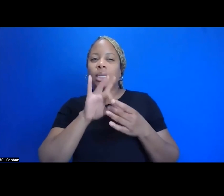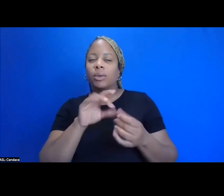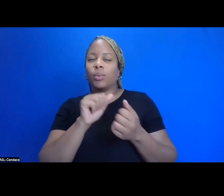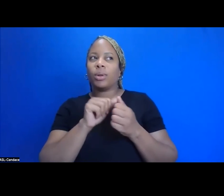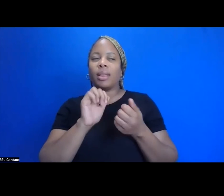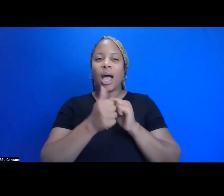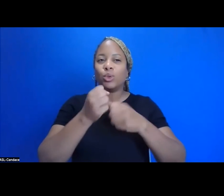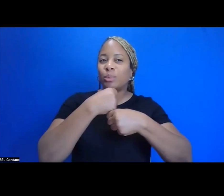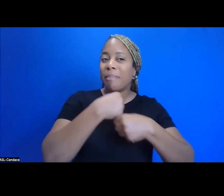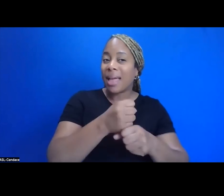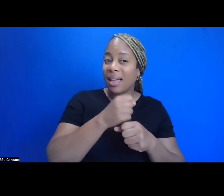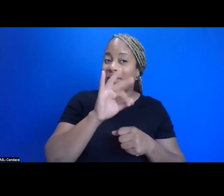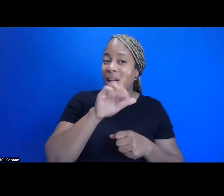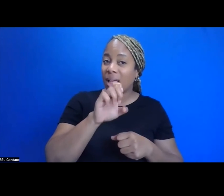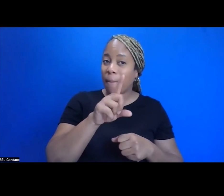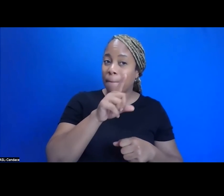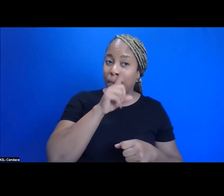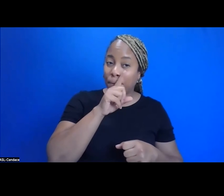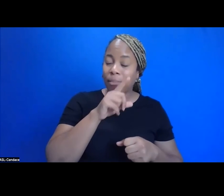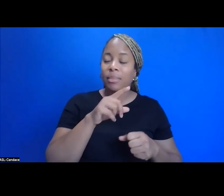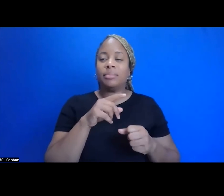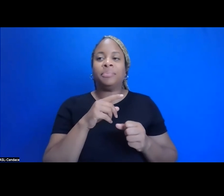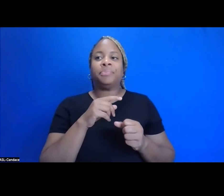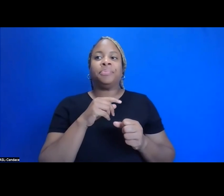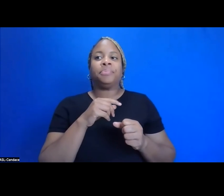to make them, like in terms of